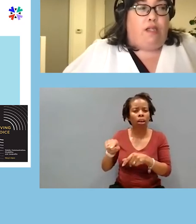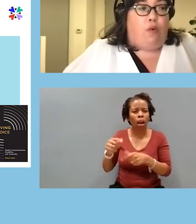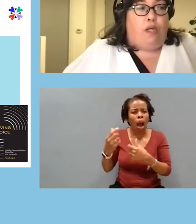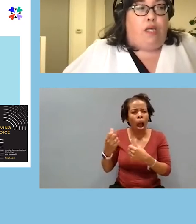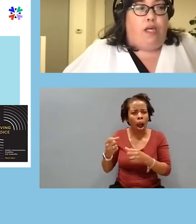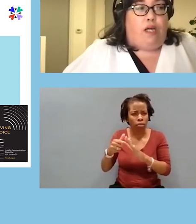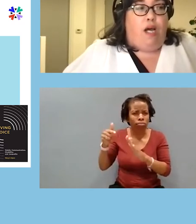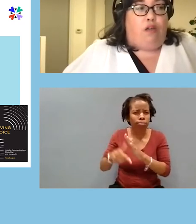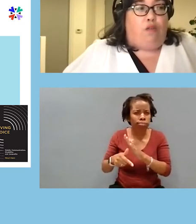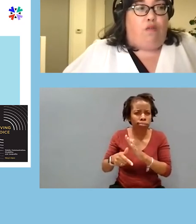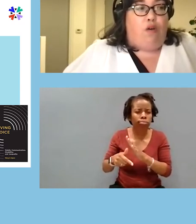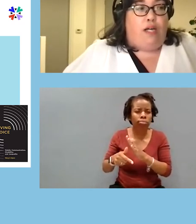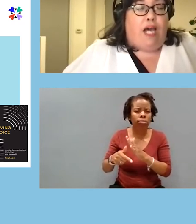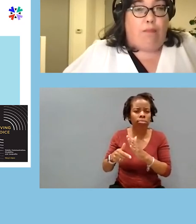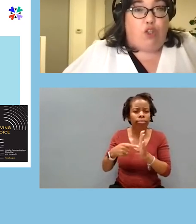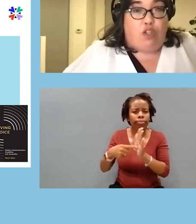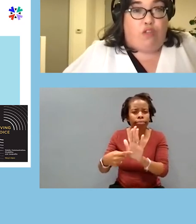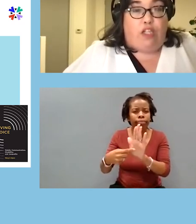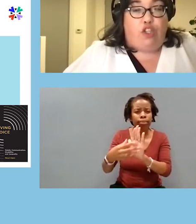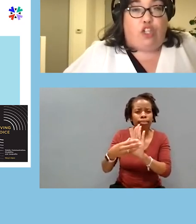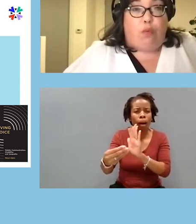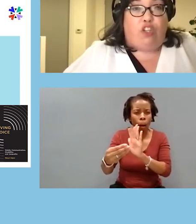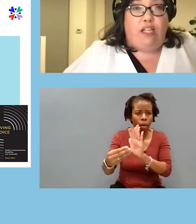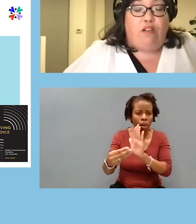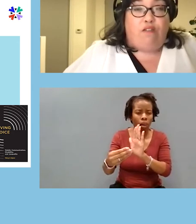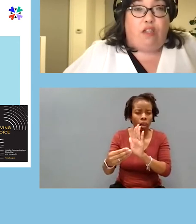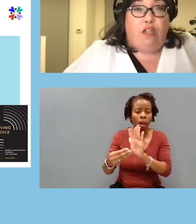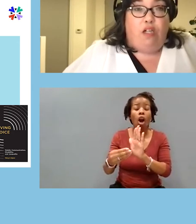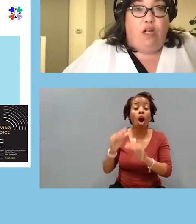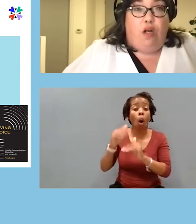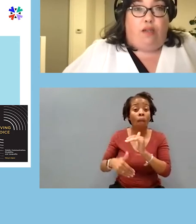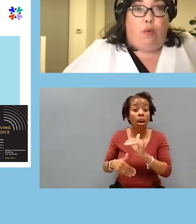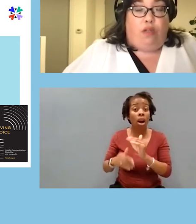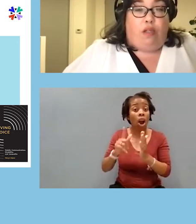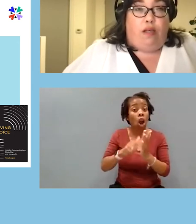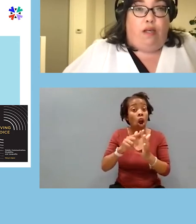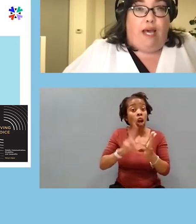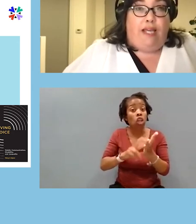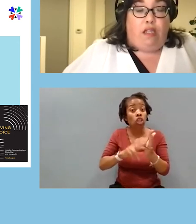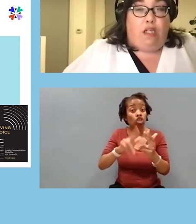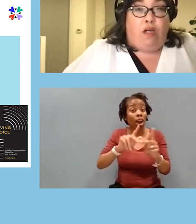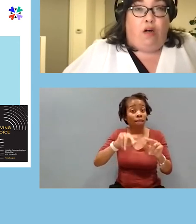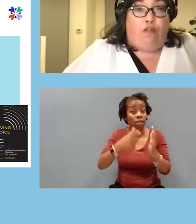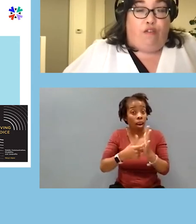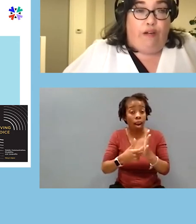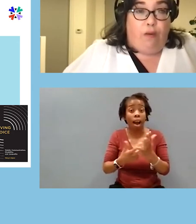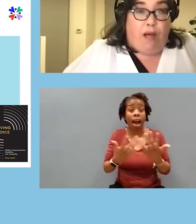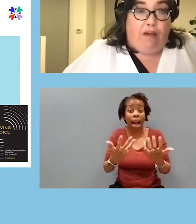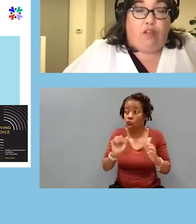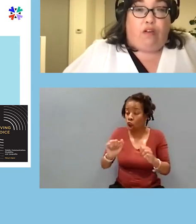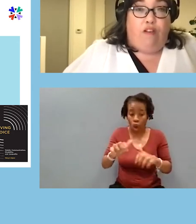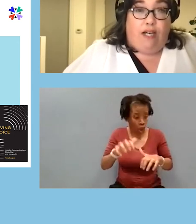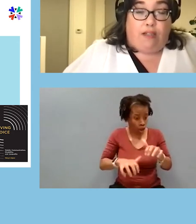the we kind of captured the relationship with Jennifer, there was the editing of the